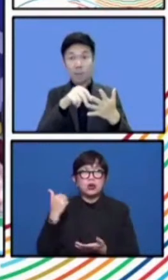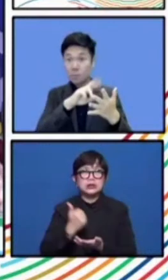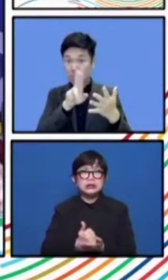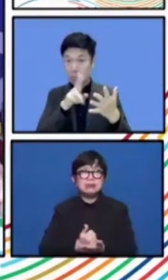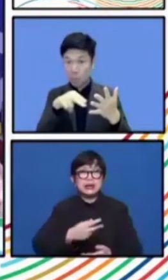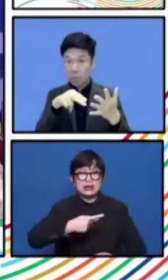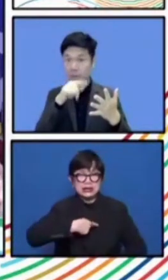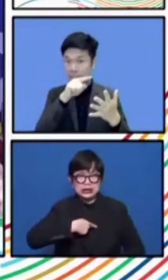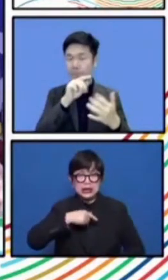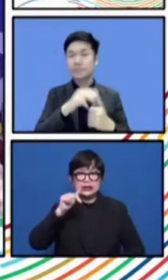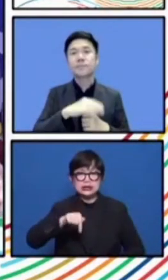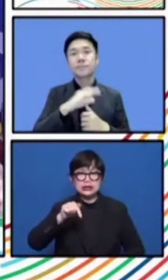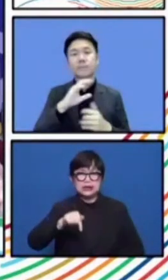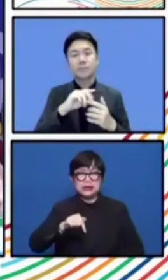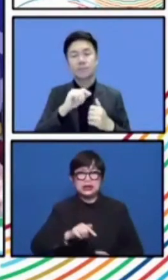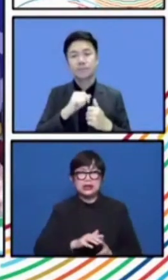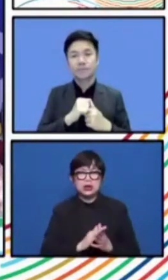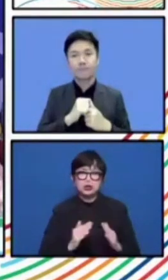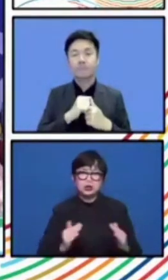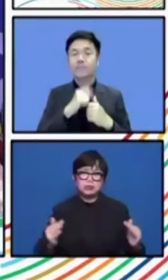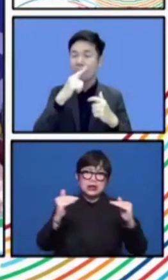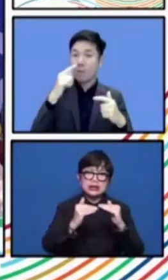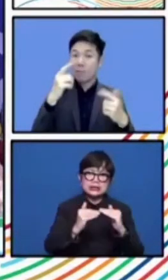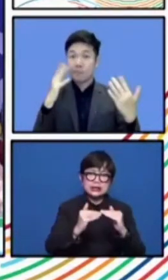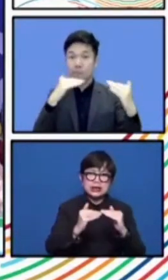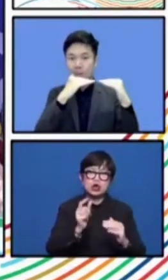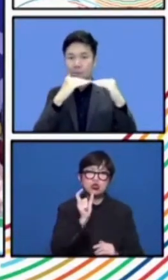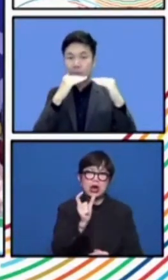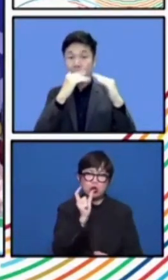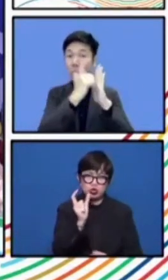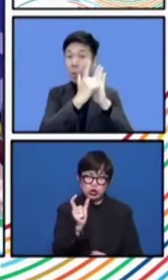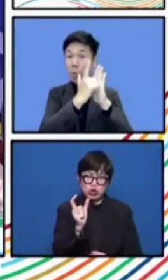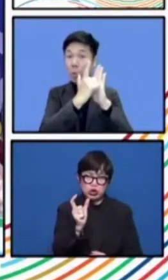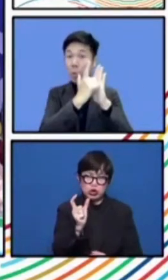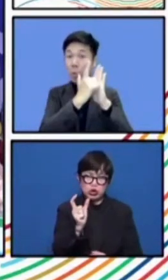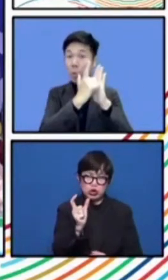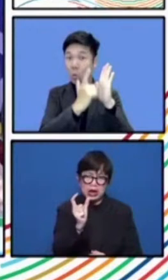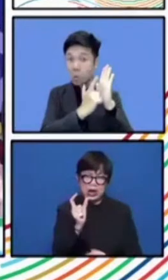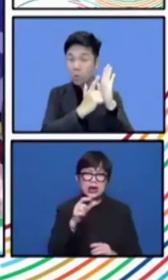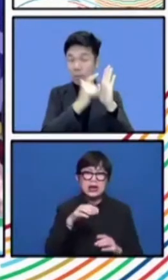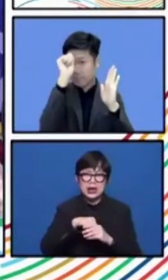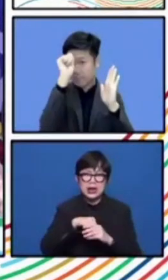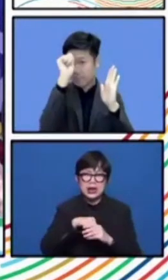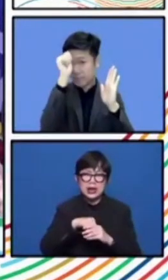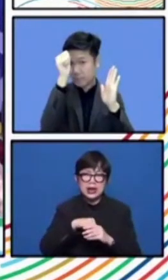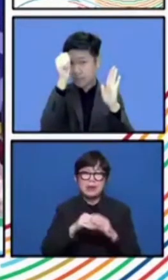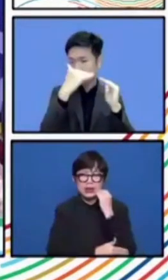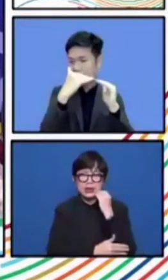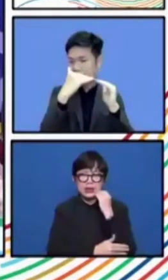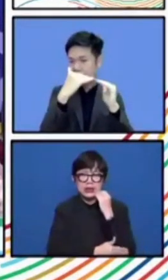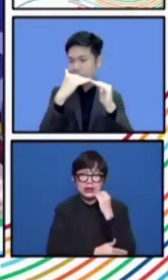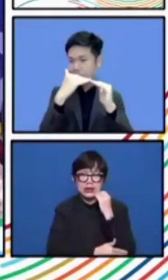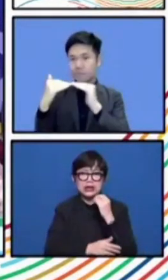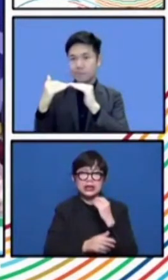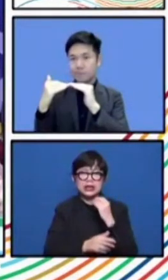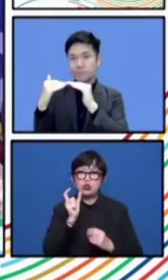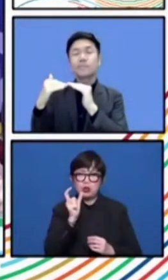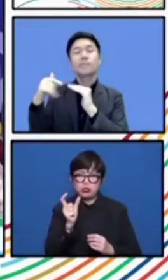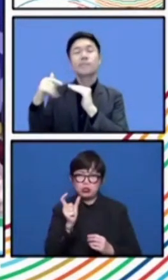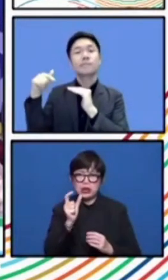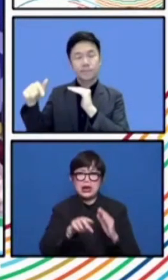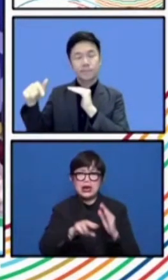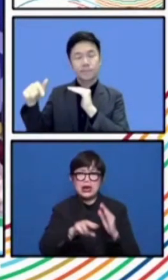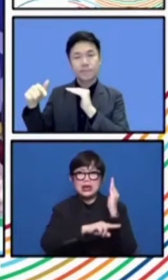legislation with the convention accordingly with a view to harmonize PWD act 95